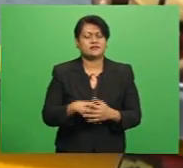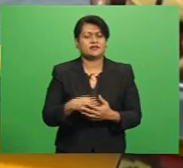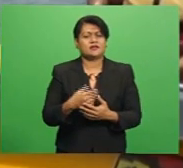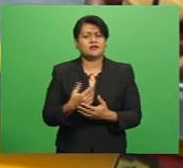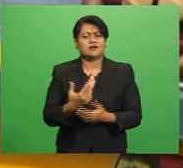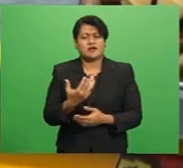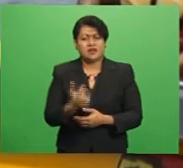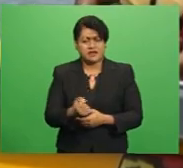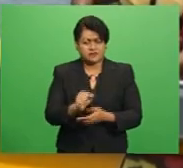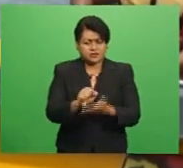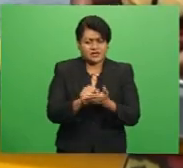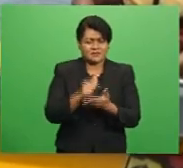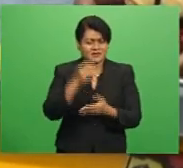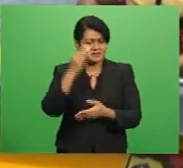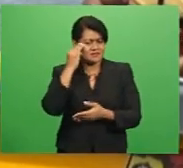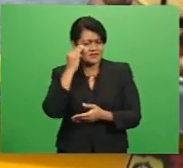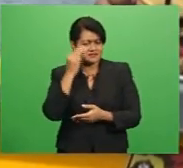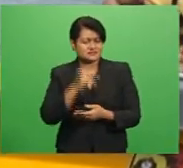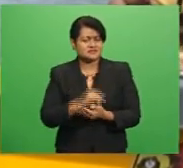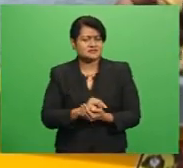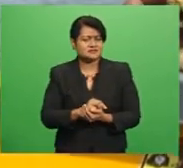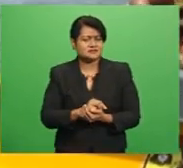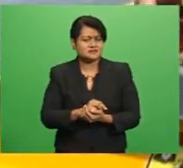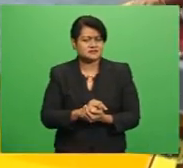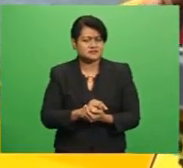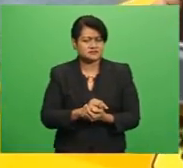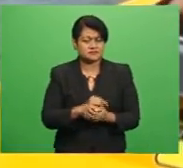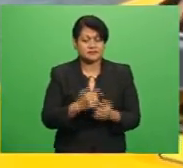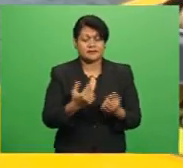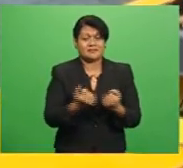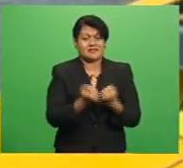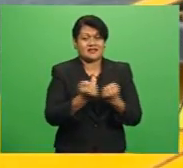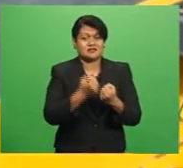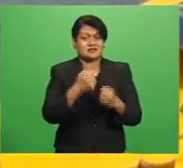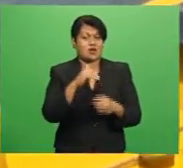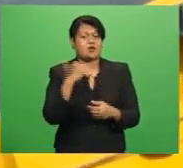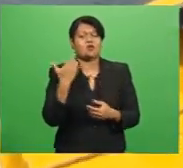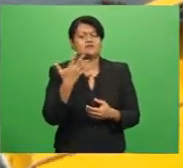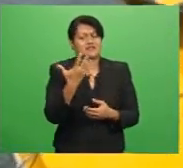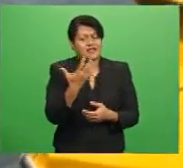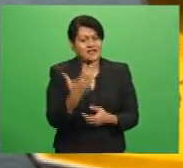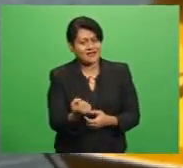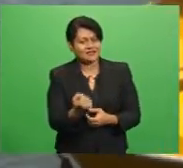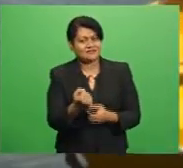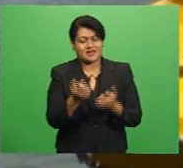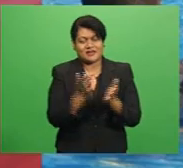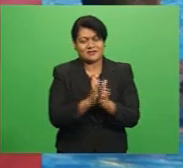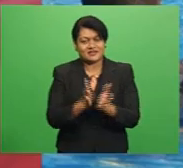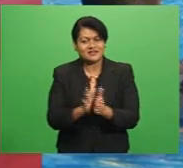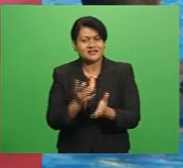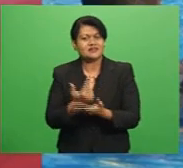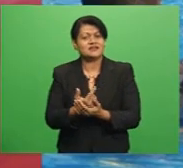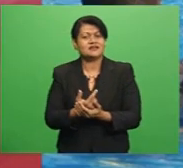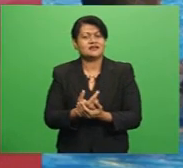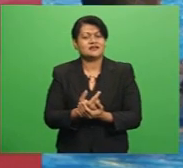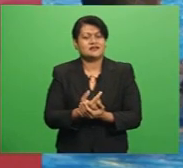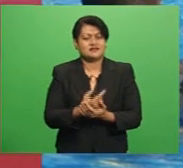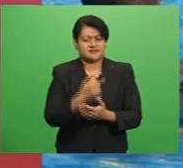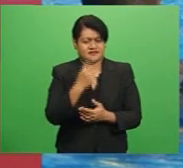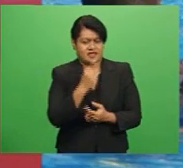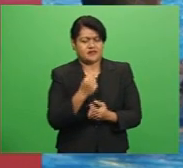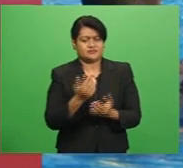while less than 40% of the total 12,000 room inventory is now available, of this availability,